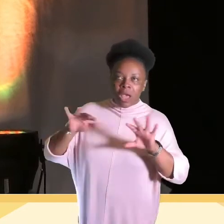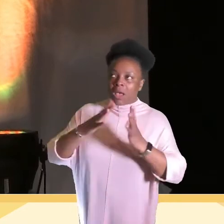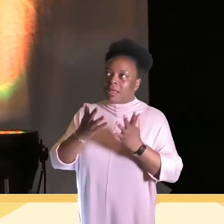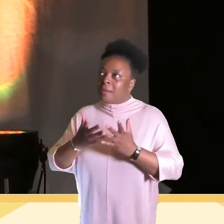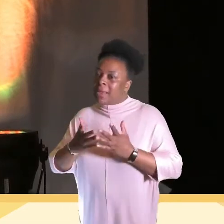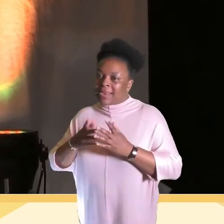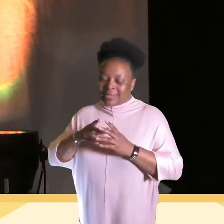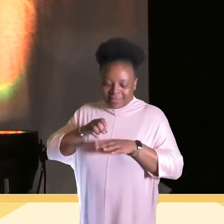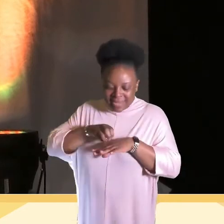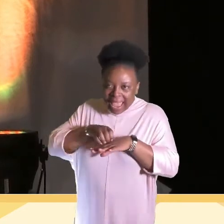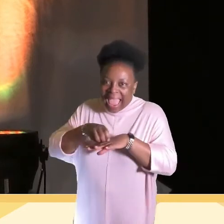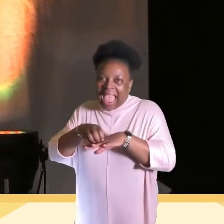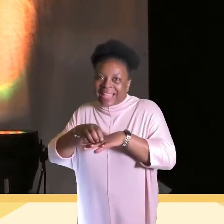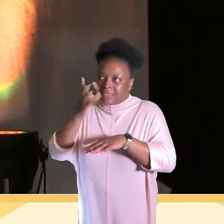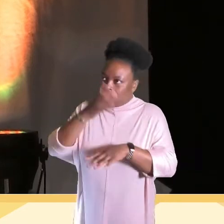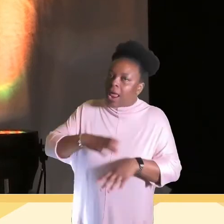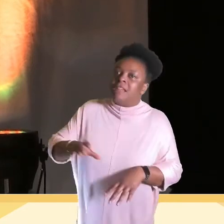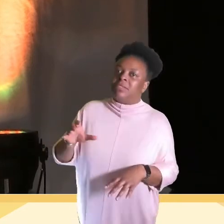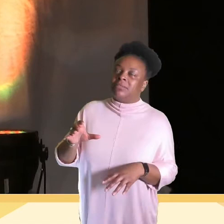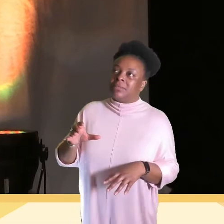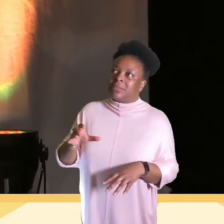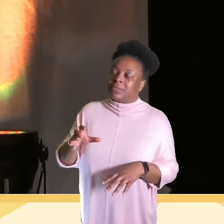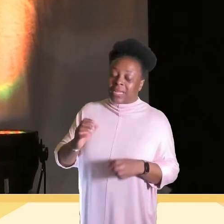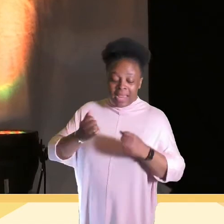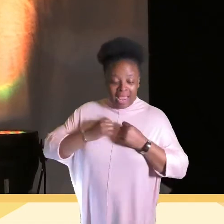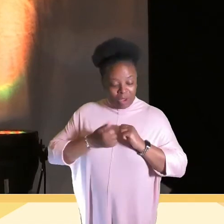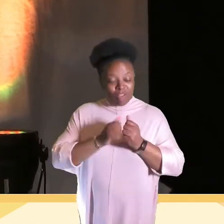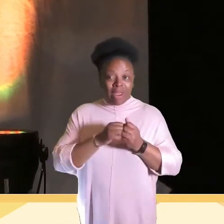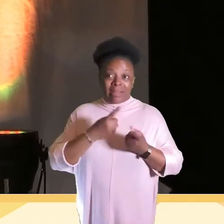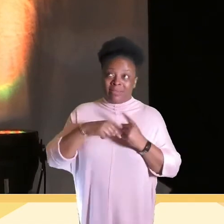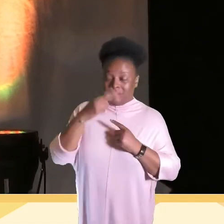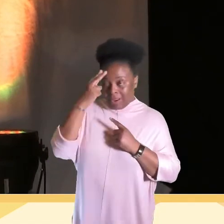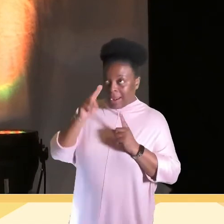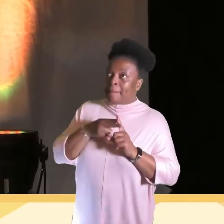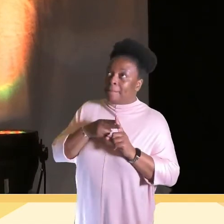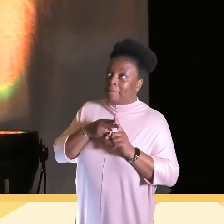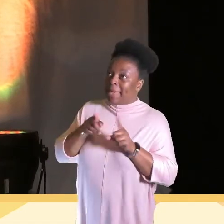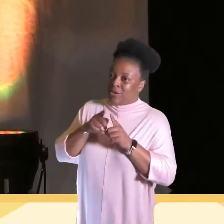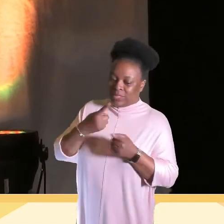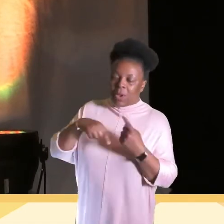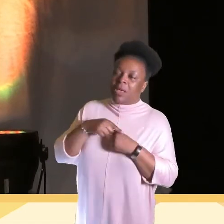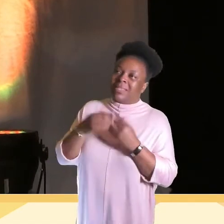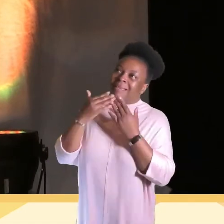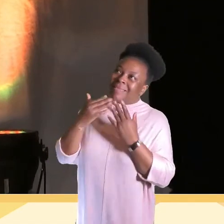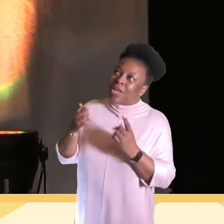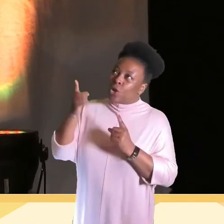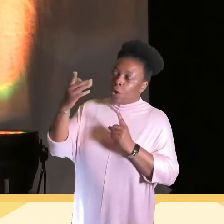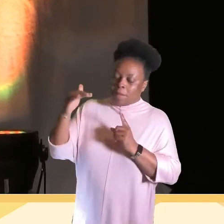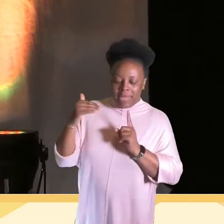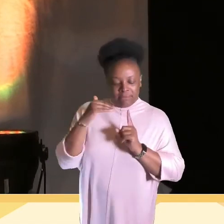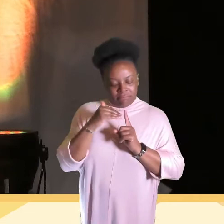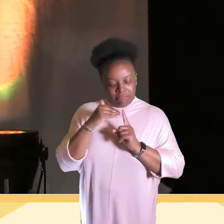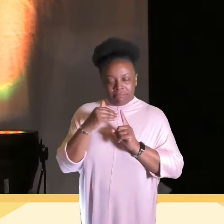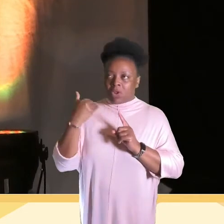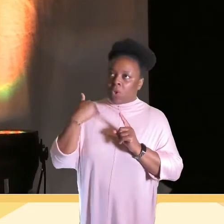elephants, these friends we will name and us. We thank you that you draw us to worship